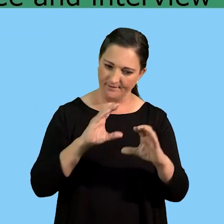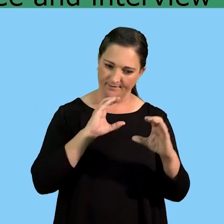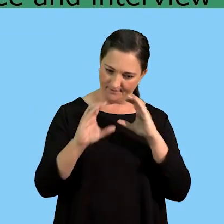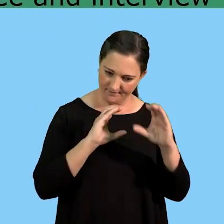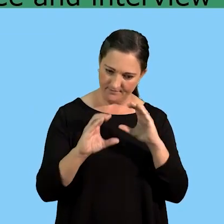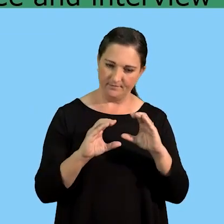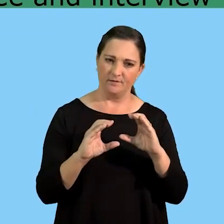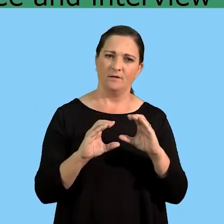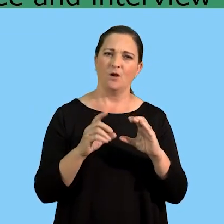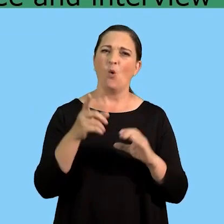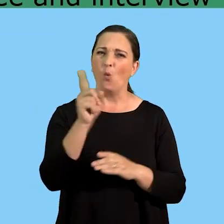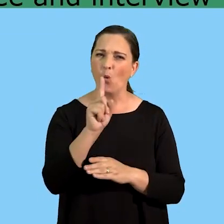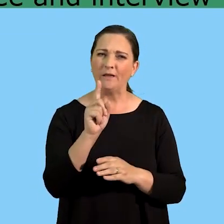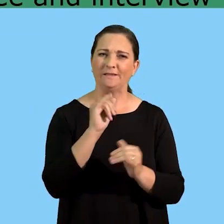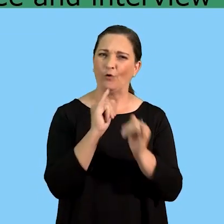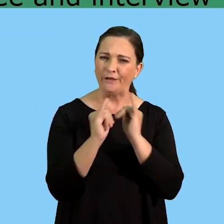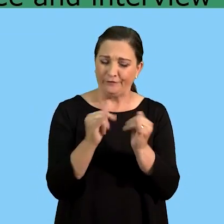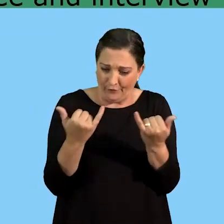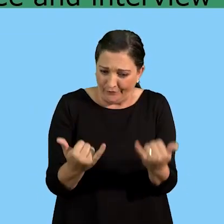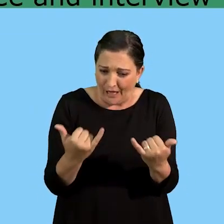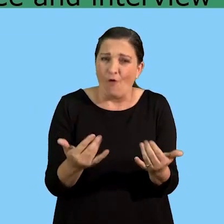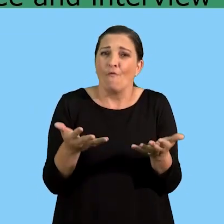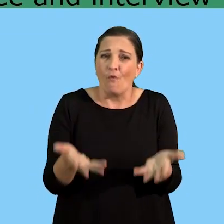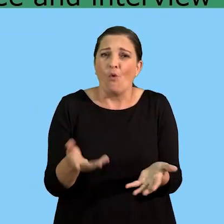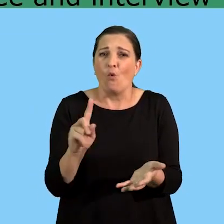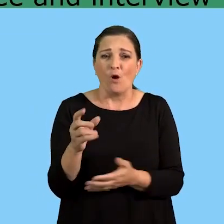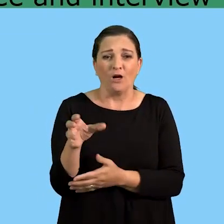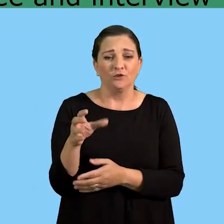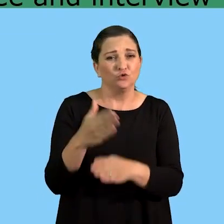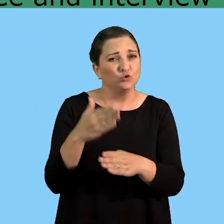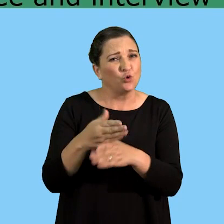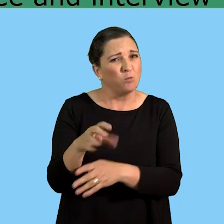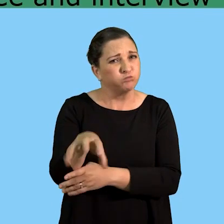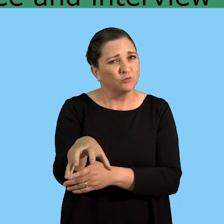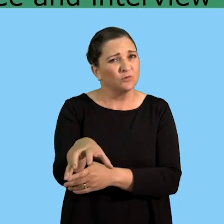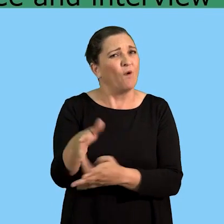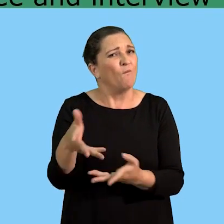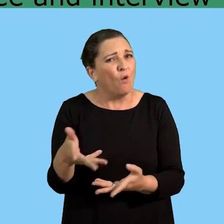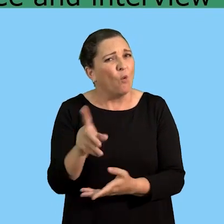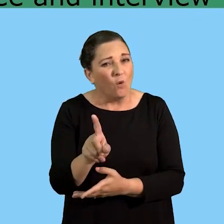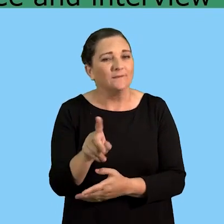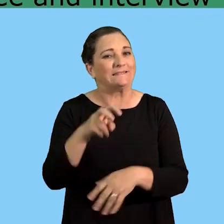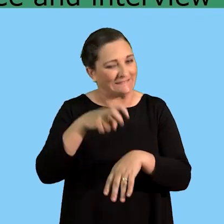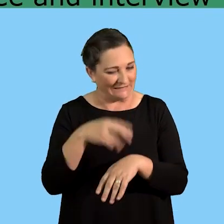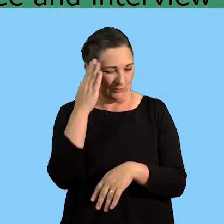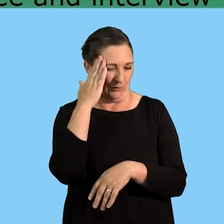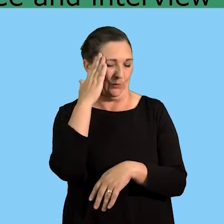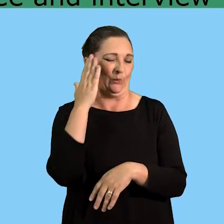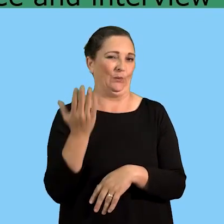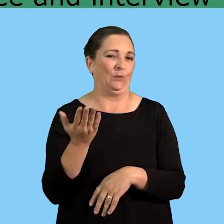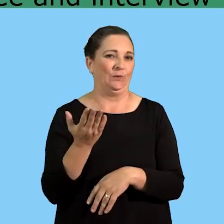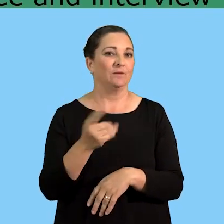the interviewer know exactly which interview they are interviewing or which job they are actually there